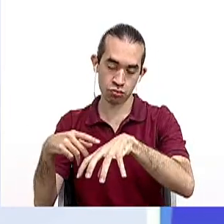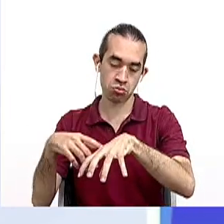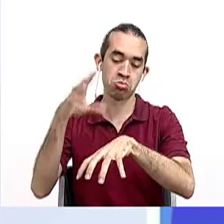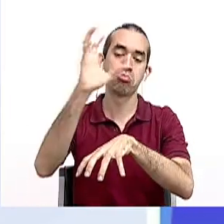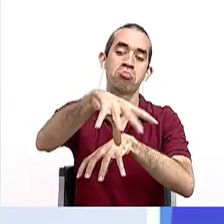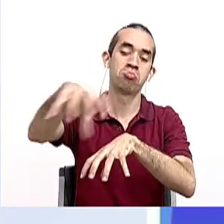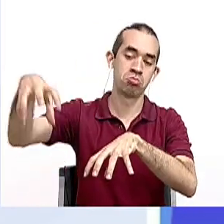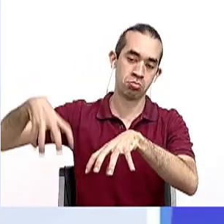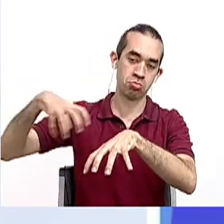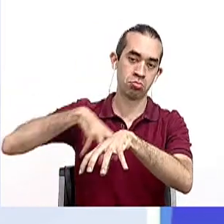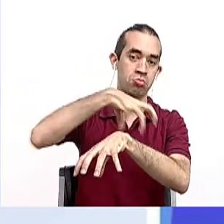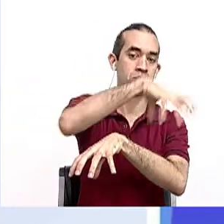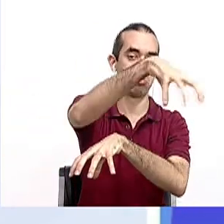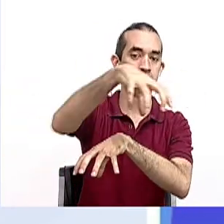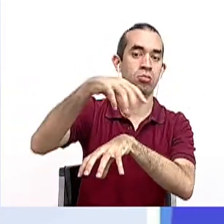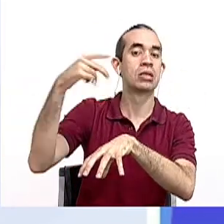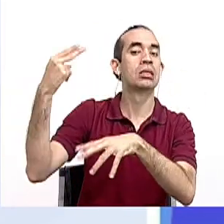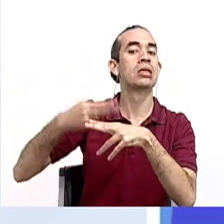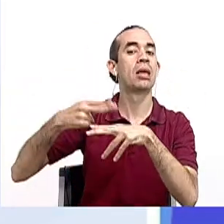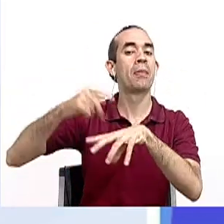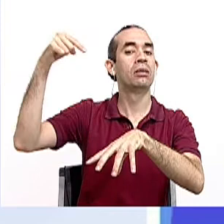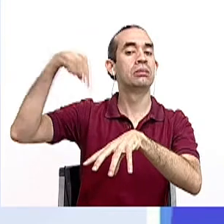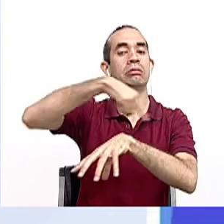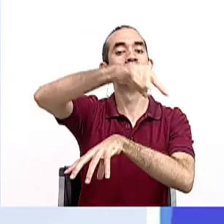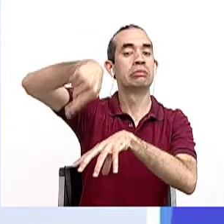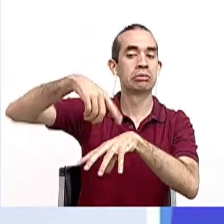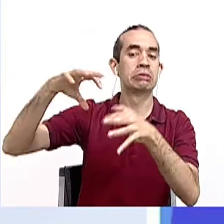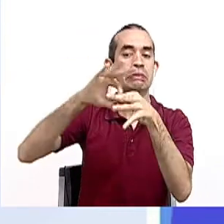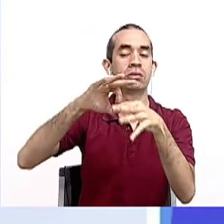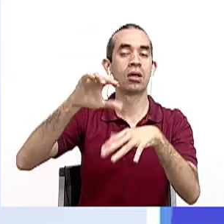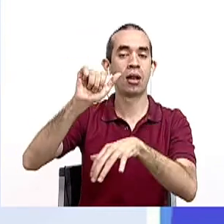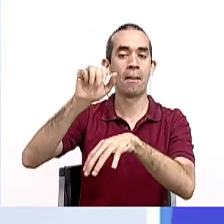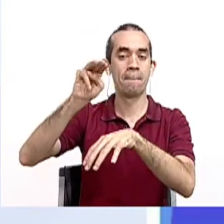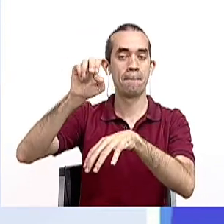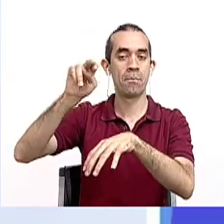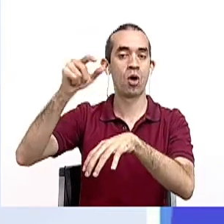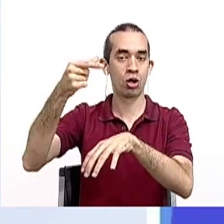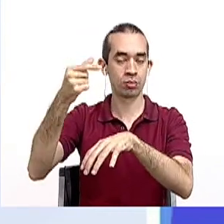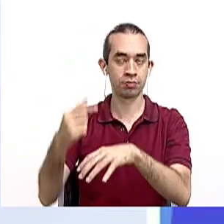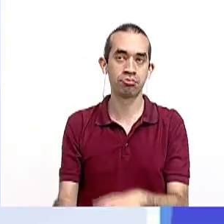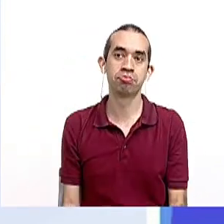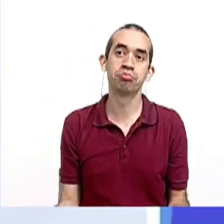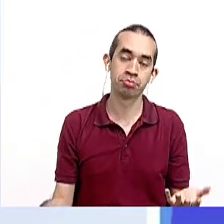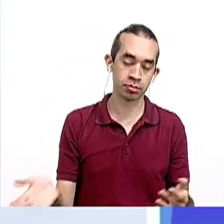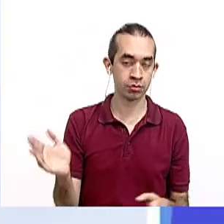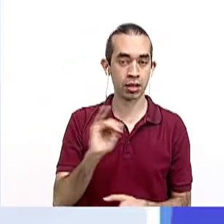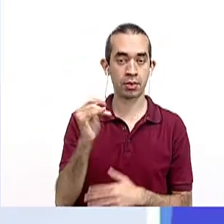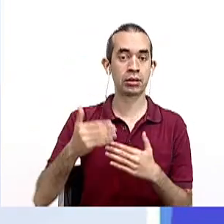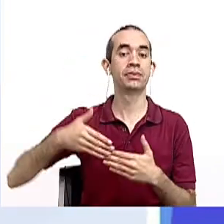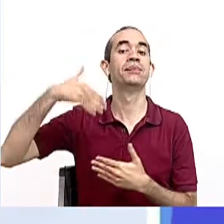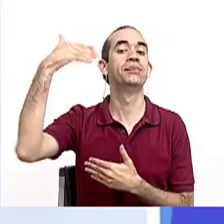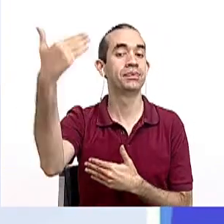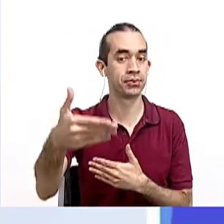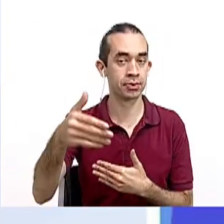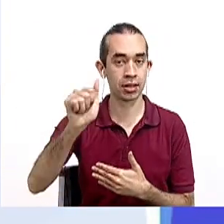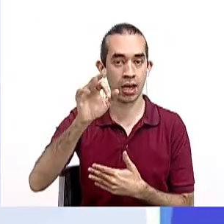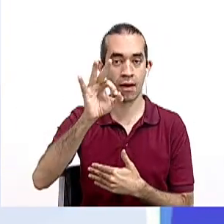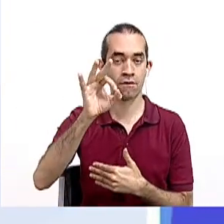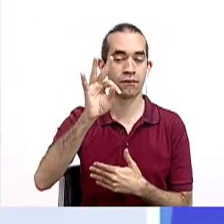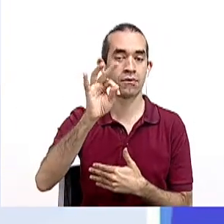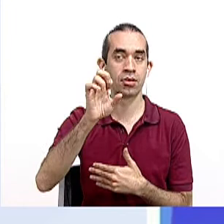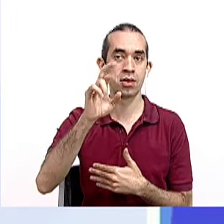many places. And then finally we have after, okay?